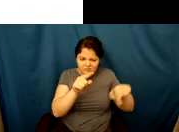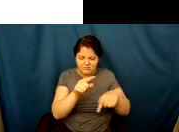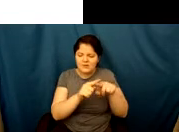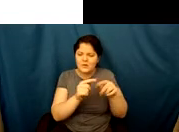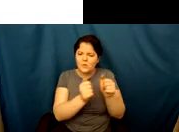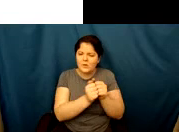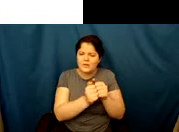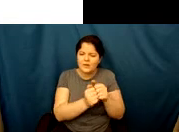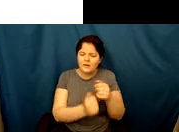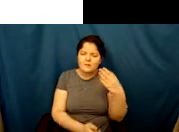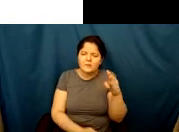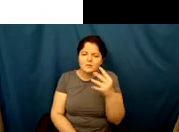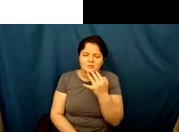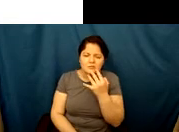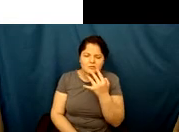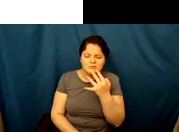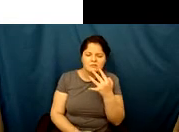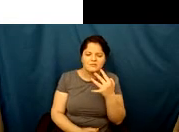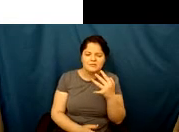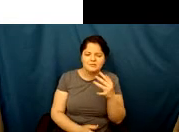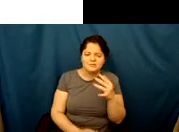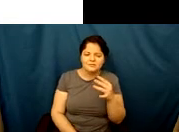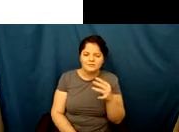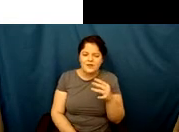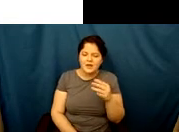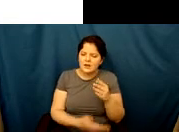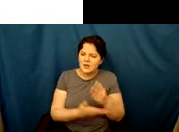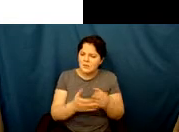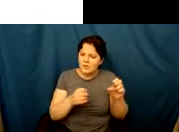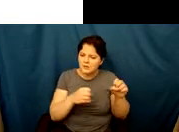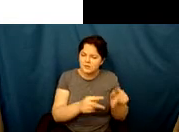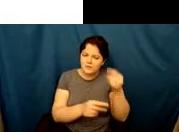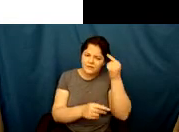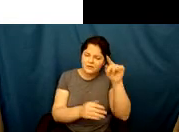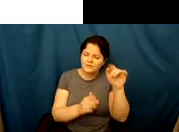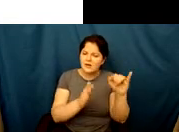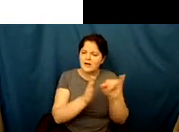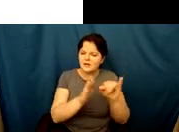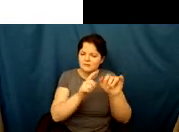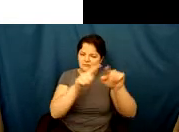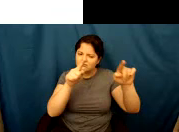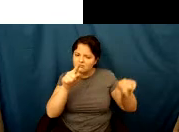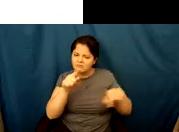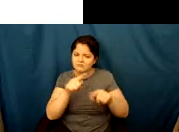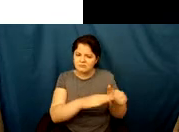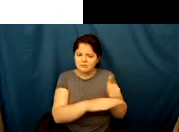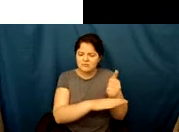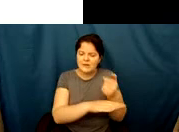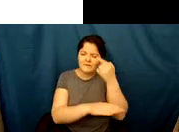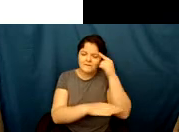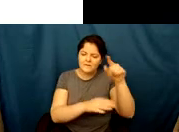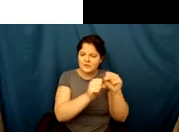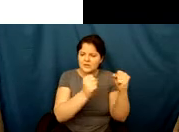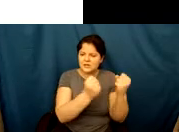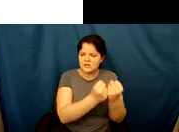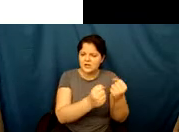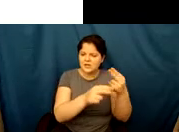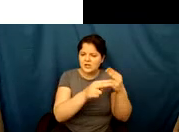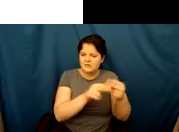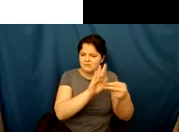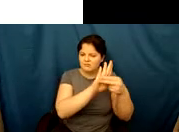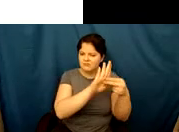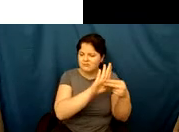that blue color and some opportunities for identity signage to have the station name. So yes, that is something